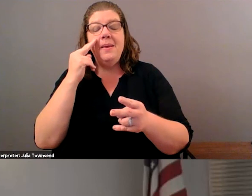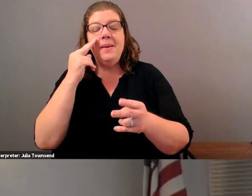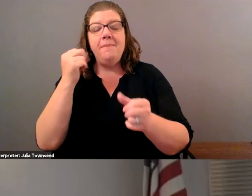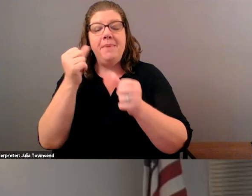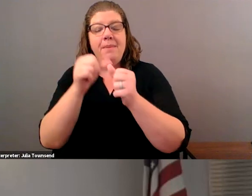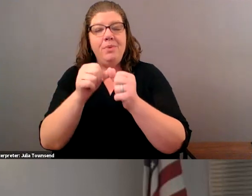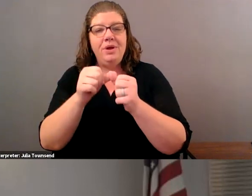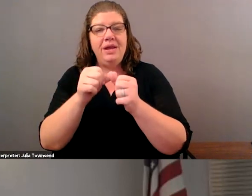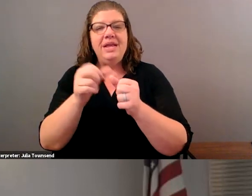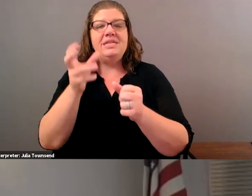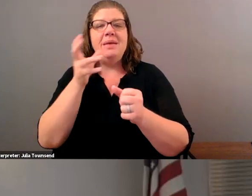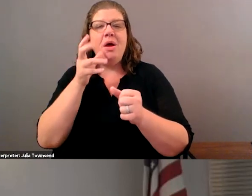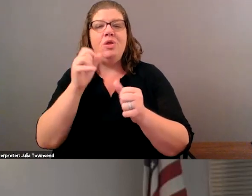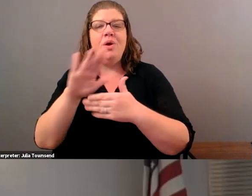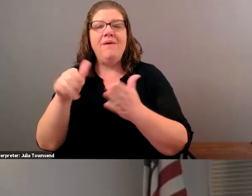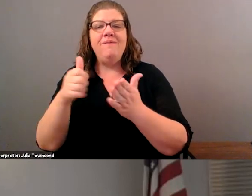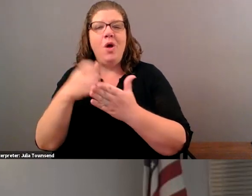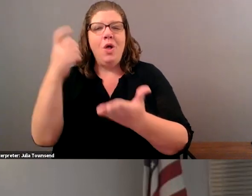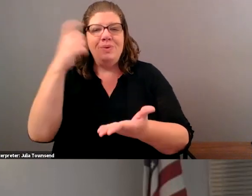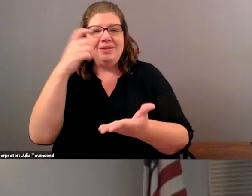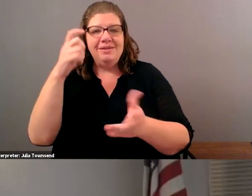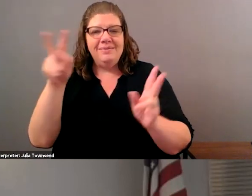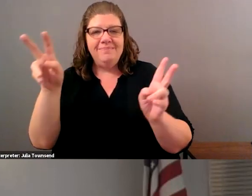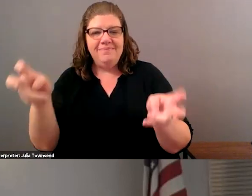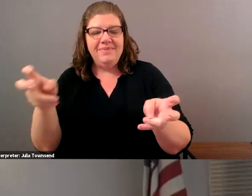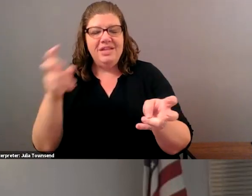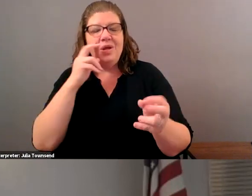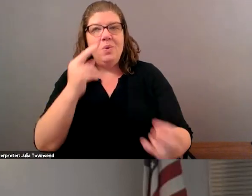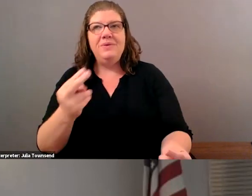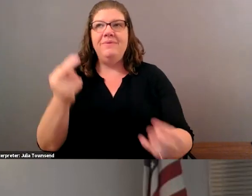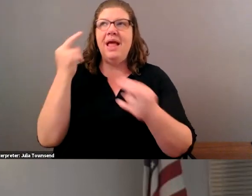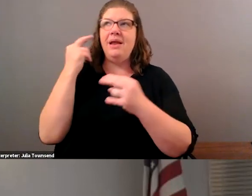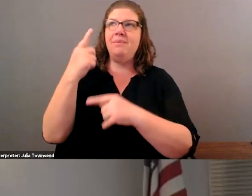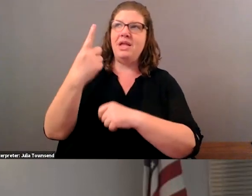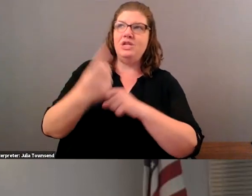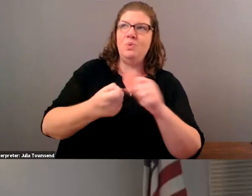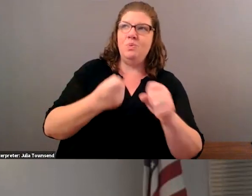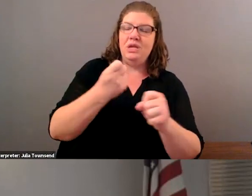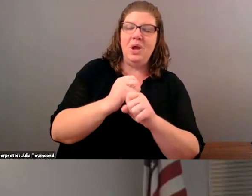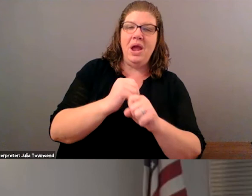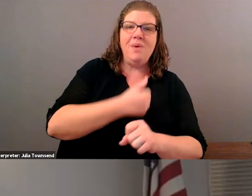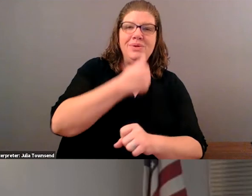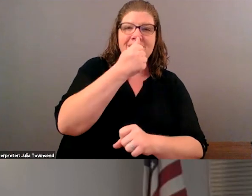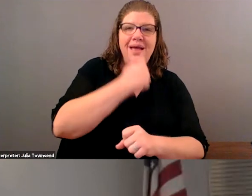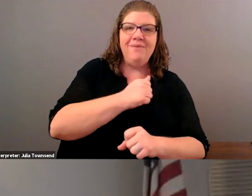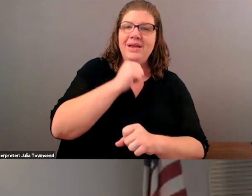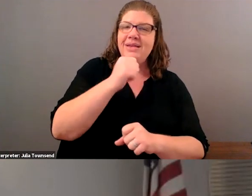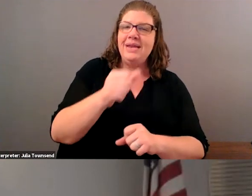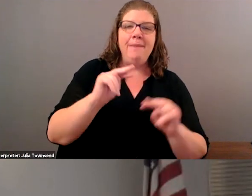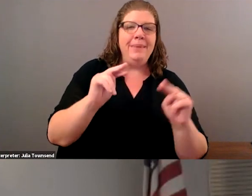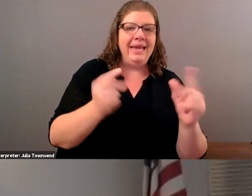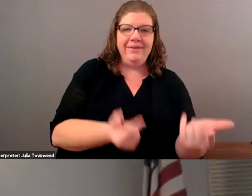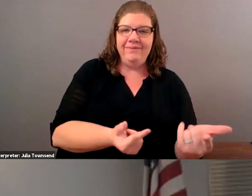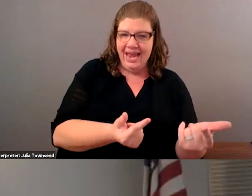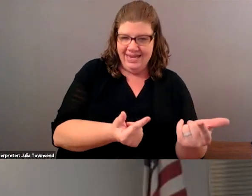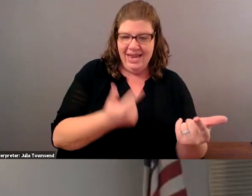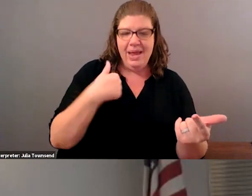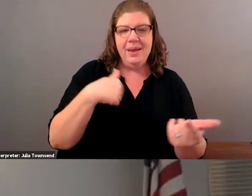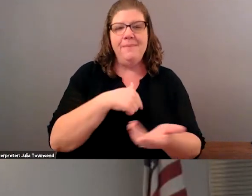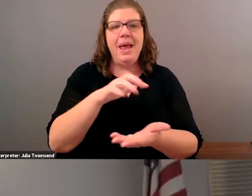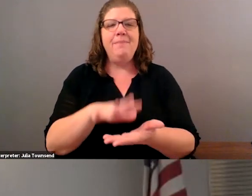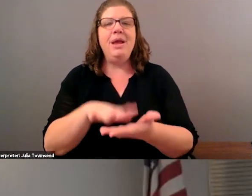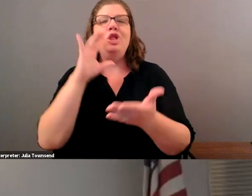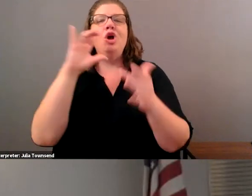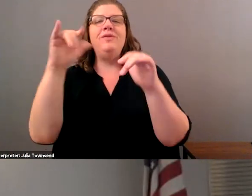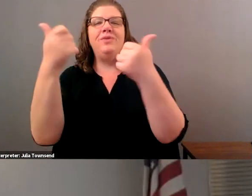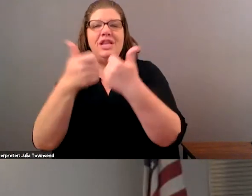wisdom." So I'll just say, as we reflect on the past year, may our suffering not be in vain. And may we learn from the challenges,